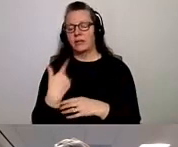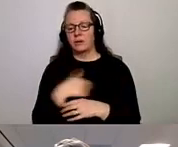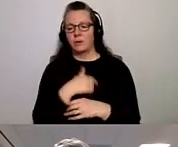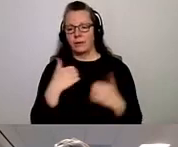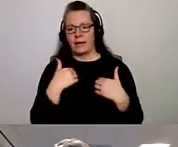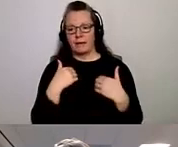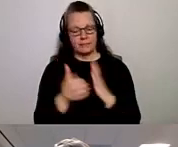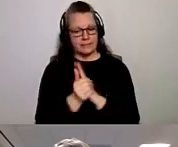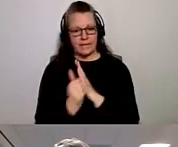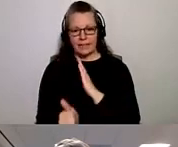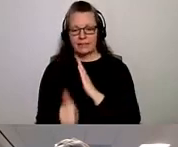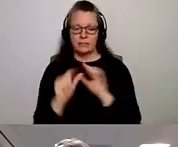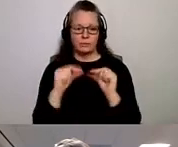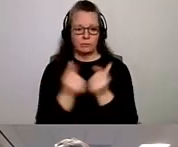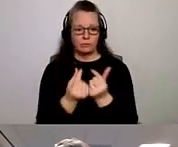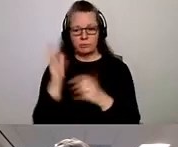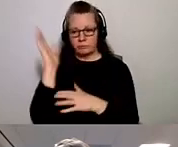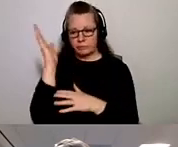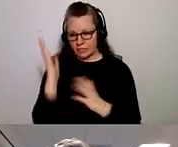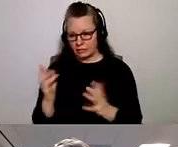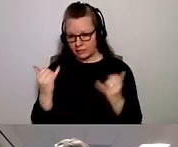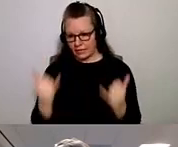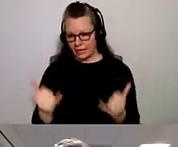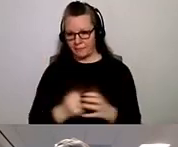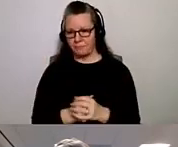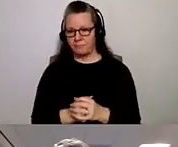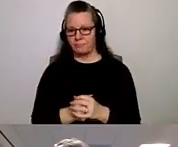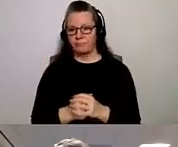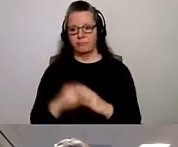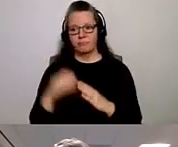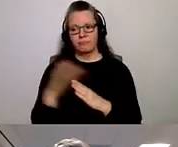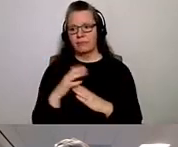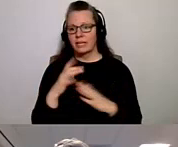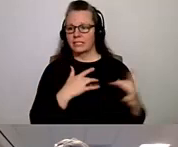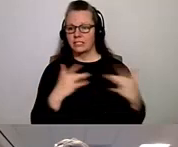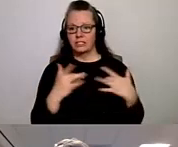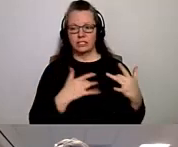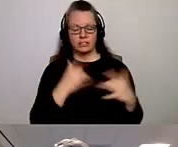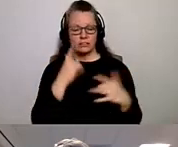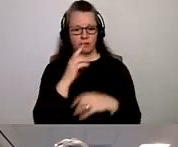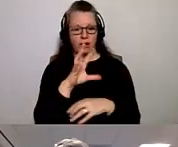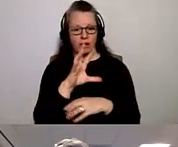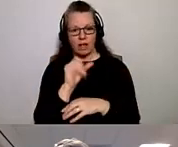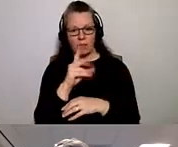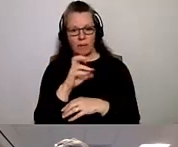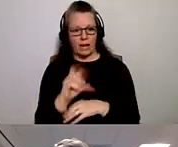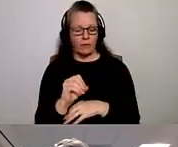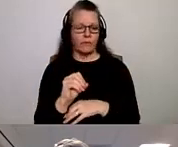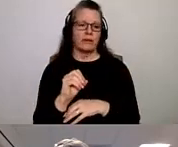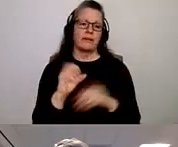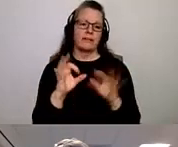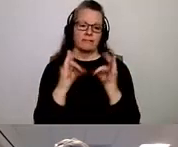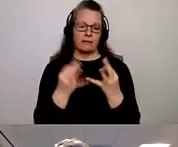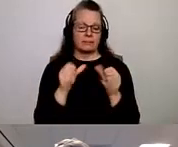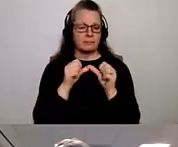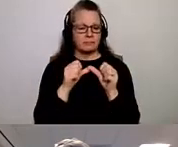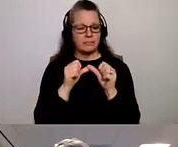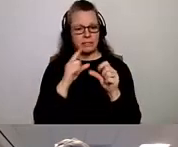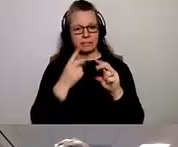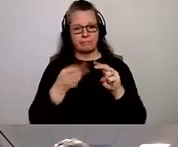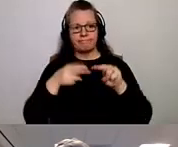expert presenters today. You know, one of the top concerns of Colorado families continues to be the ever-rising cost of